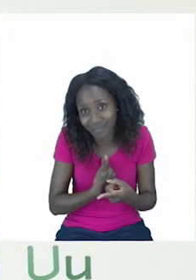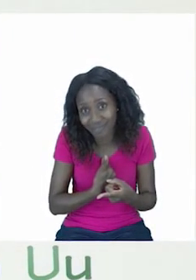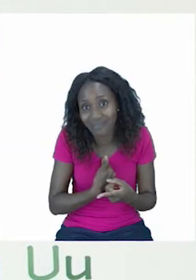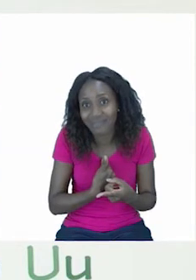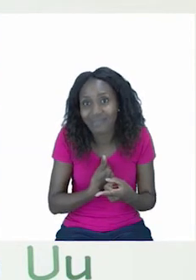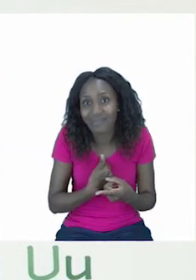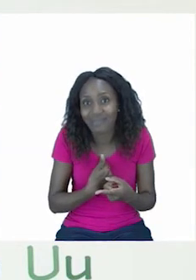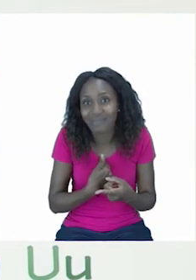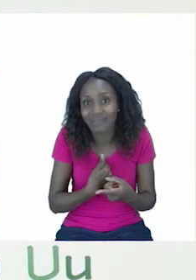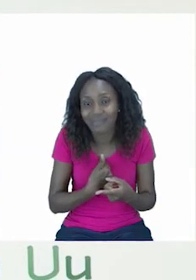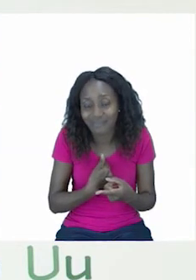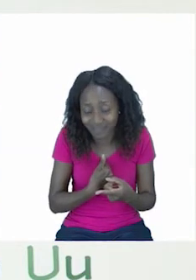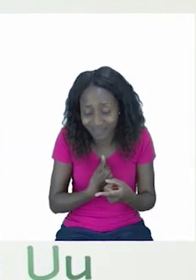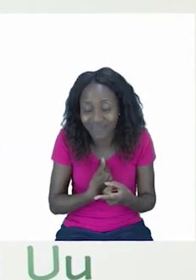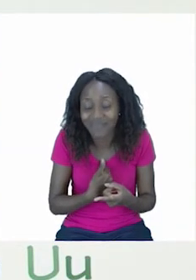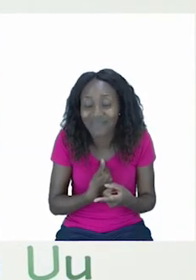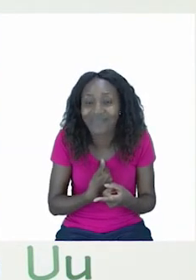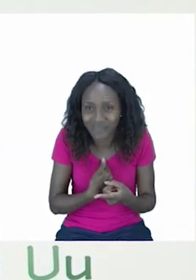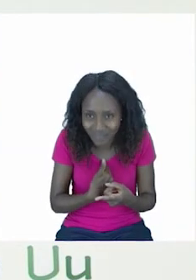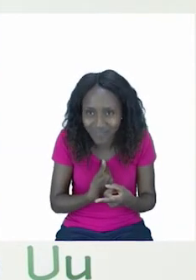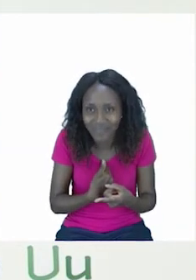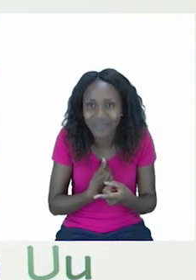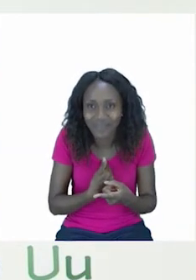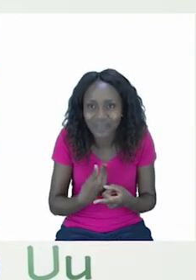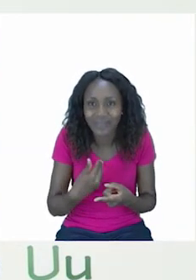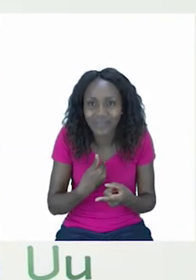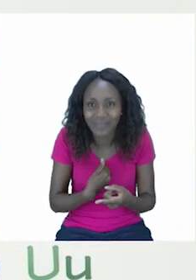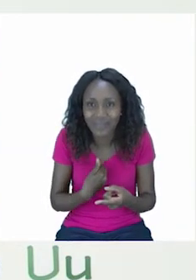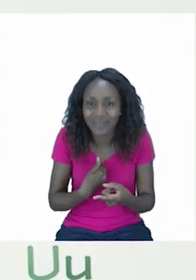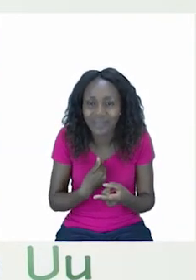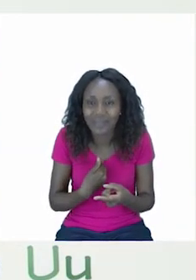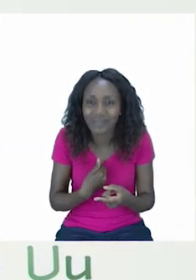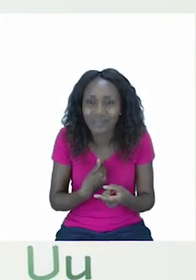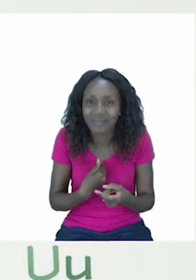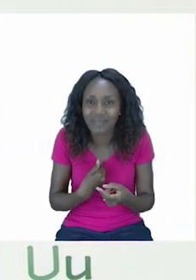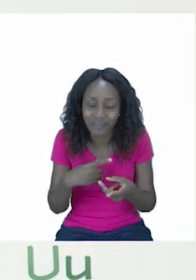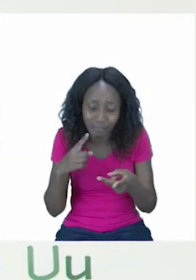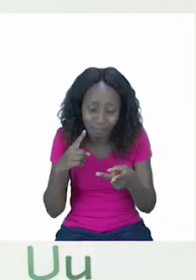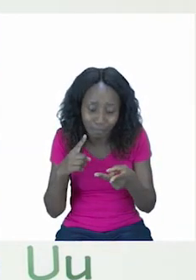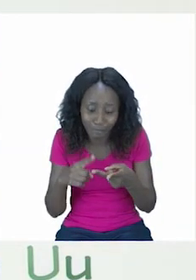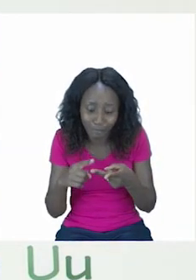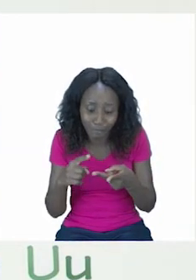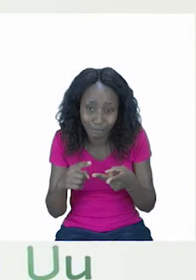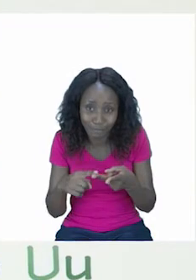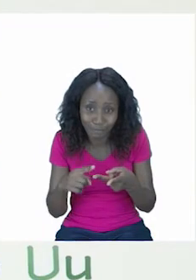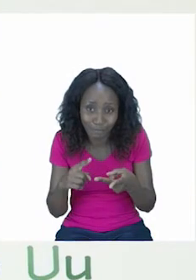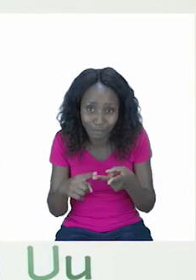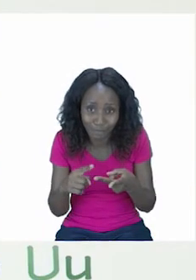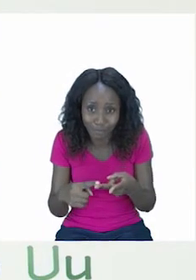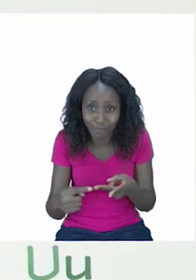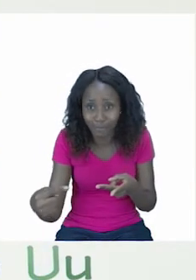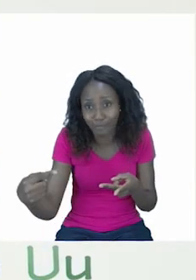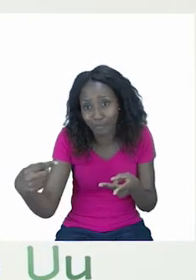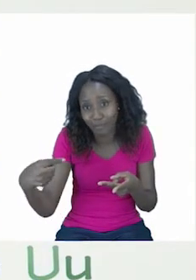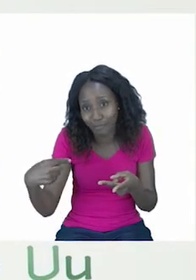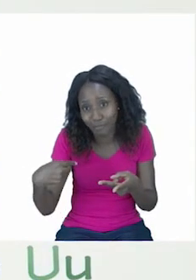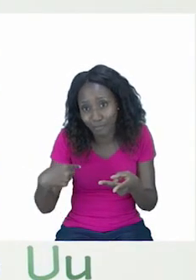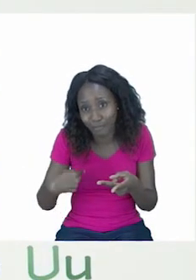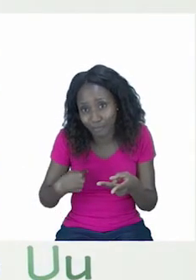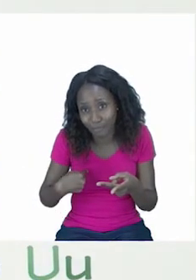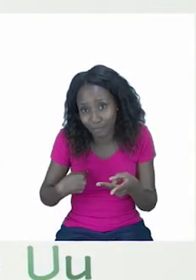is I. Very good. The next one I taught you was,